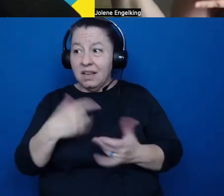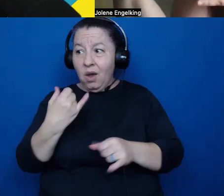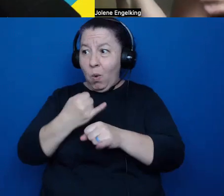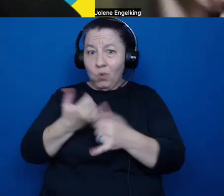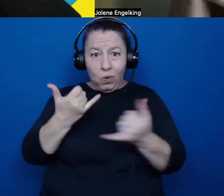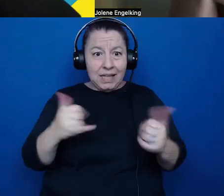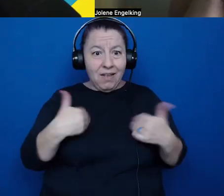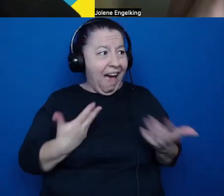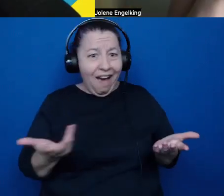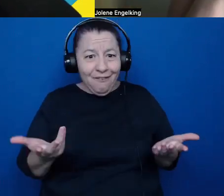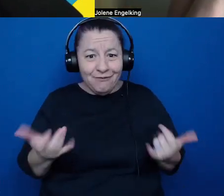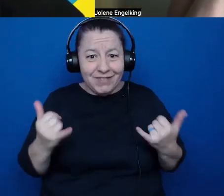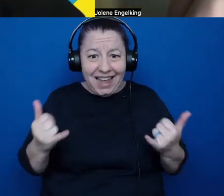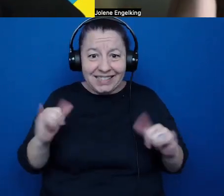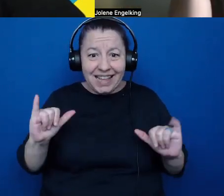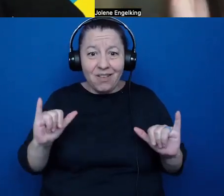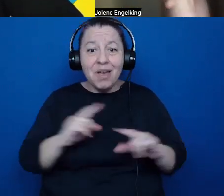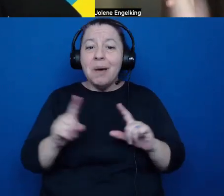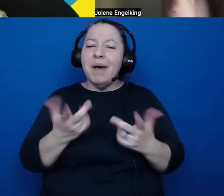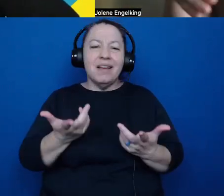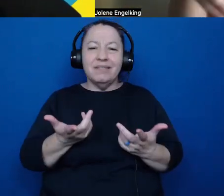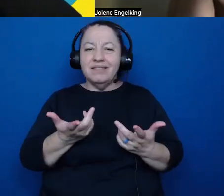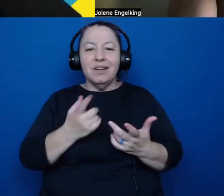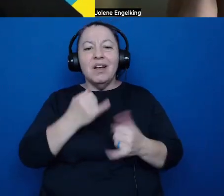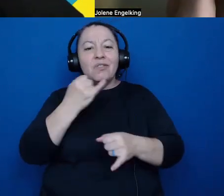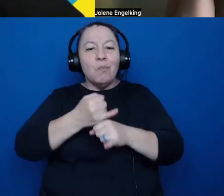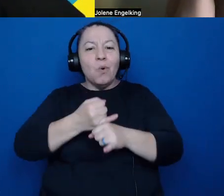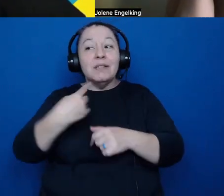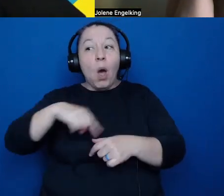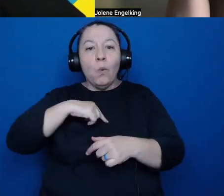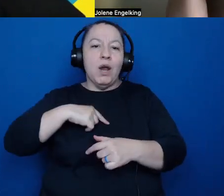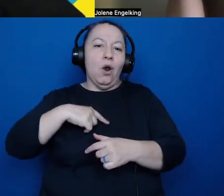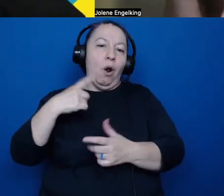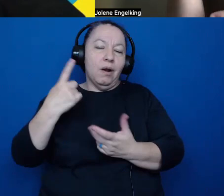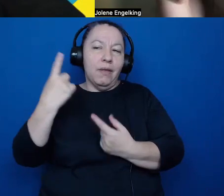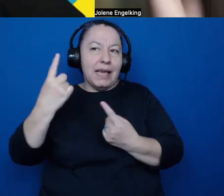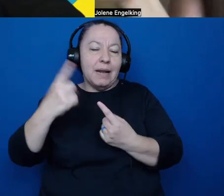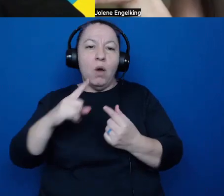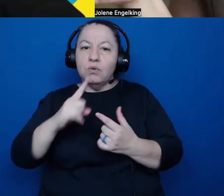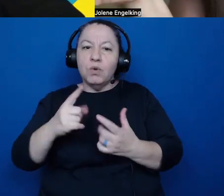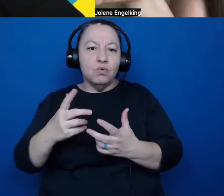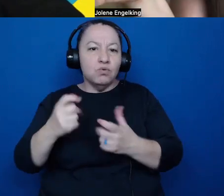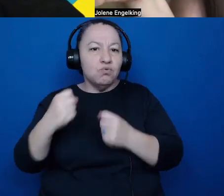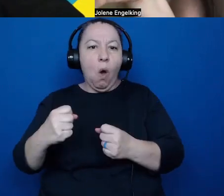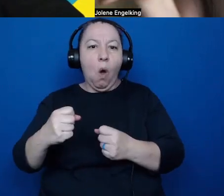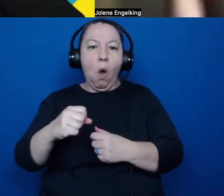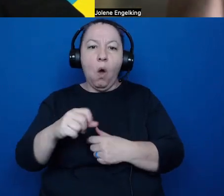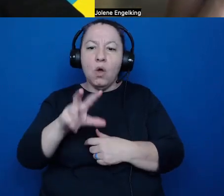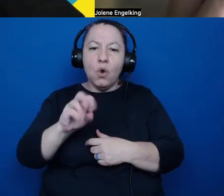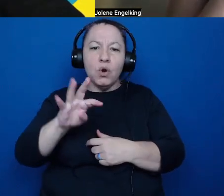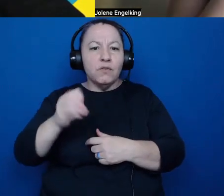around, today, but really the boarding schools that we think of were still very heavy from the 30s, 40s, 50s, 60s, 70s even,